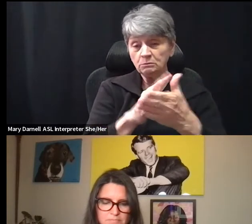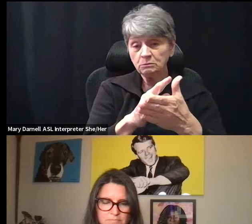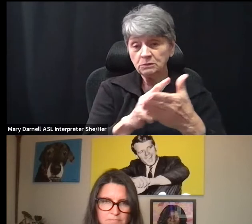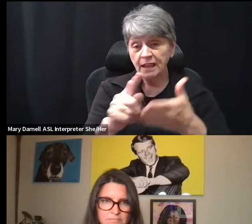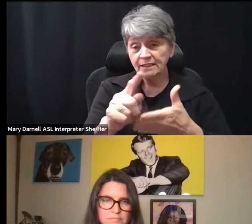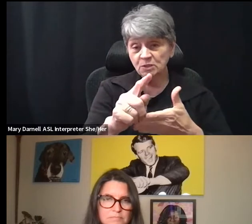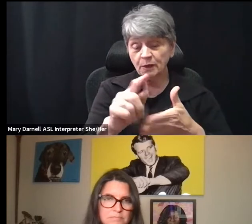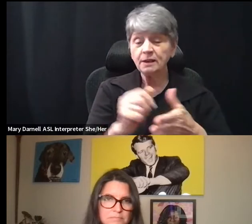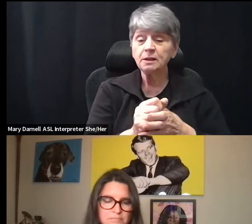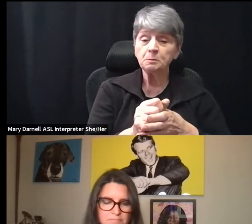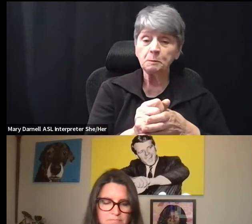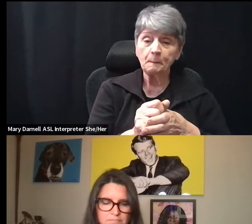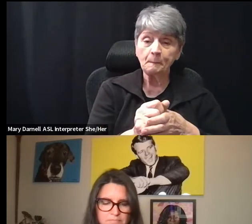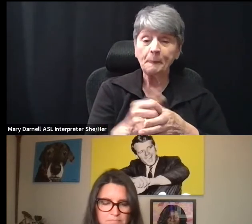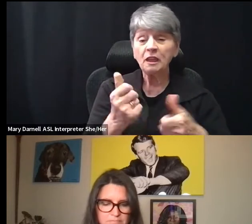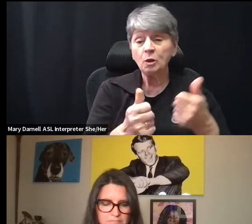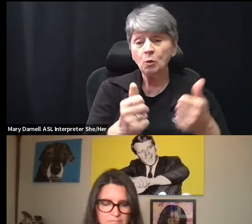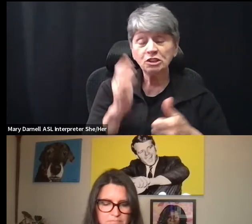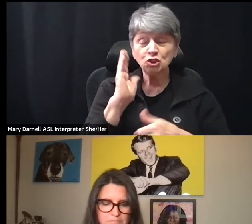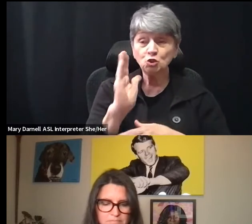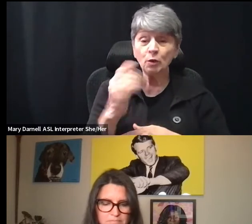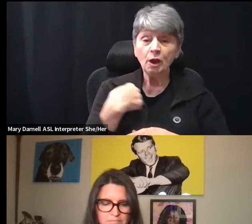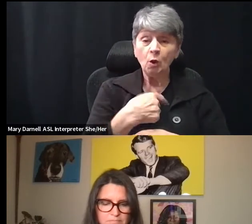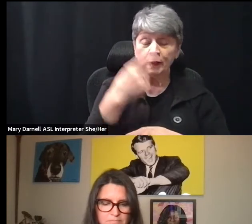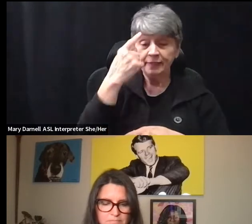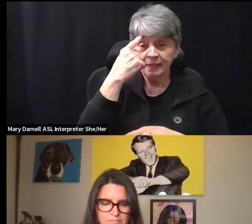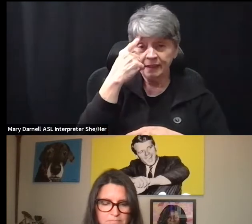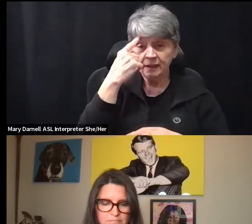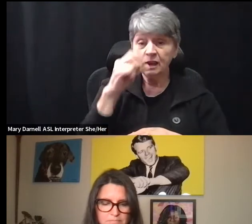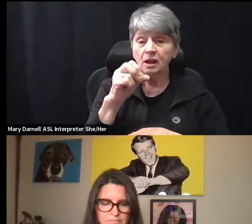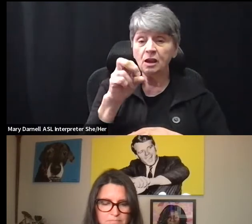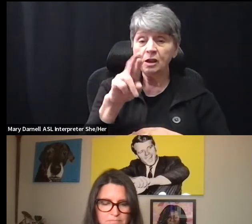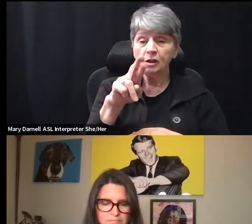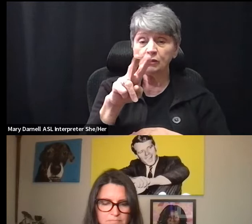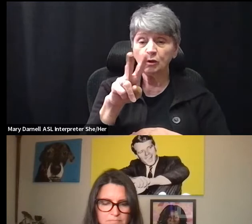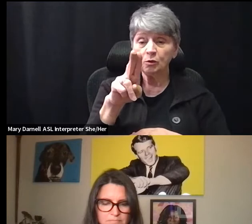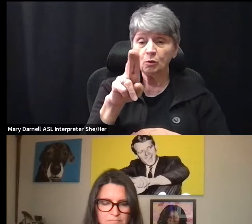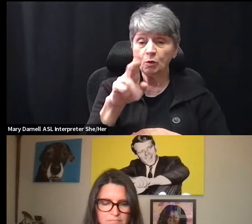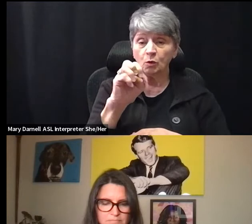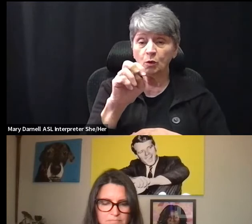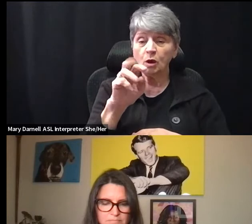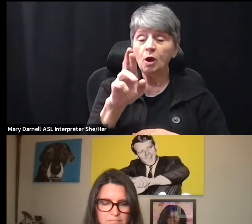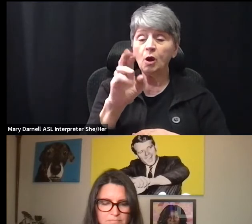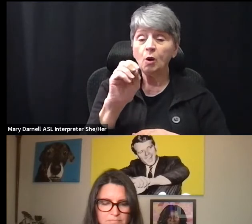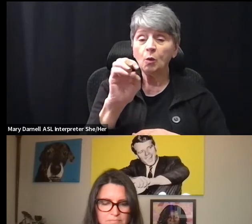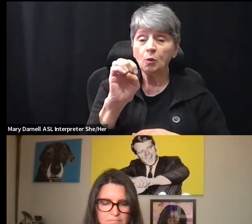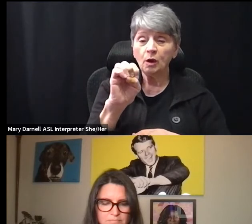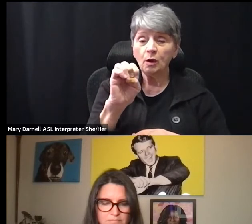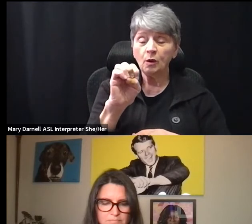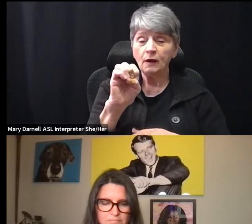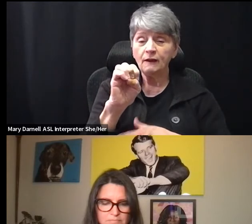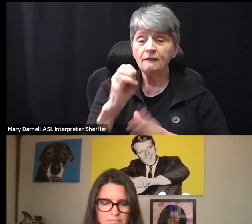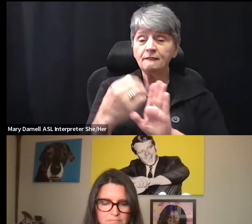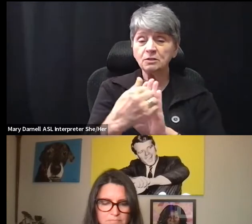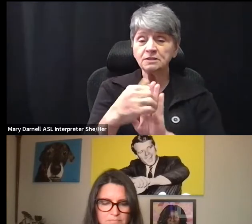which will, we think, very sadly overrule Roe v. Wade and the fundamental right to